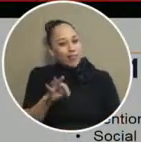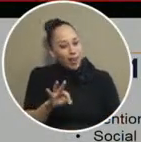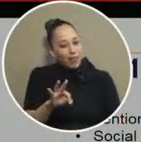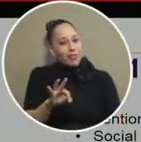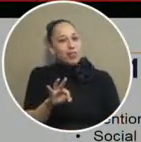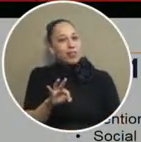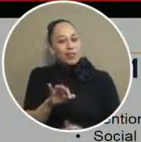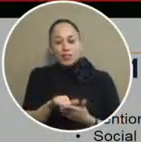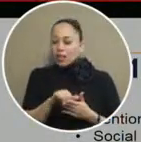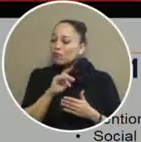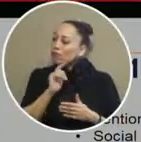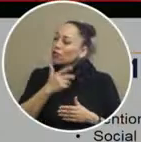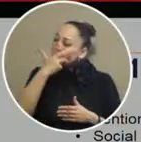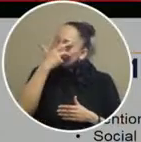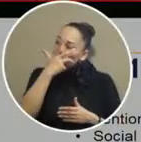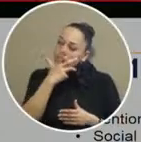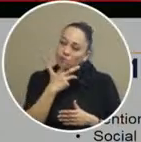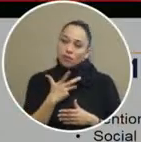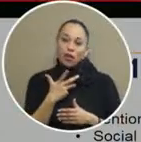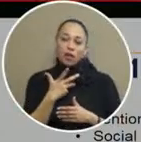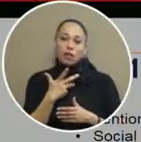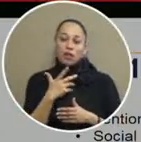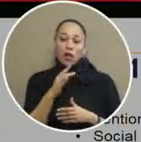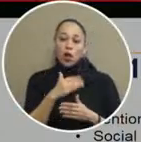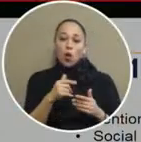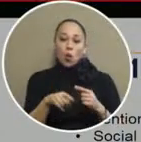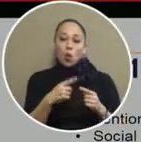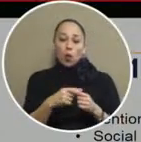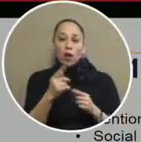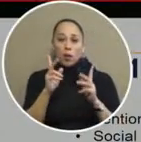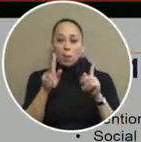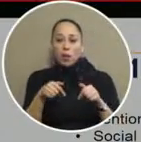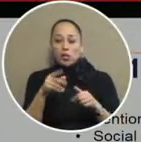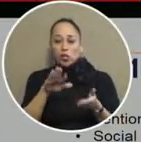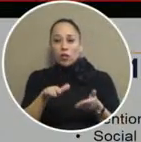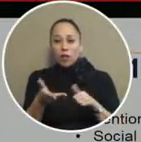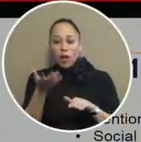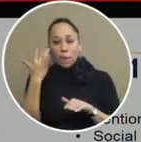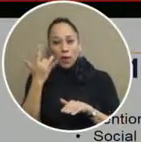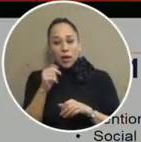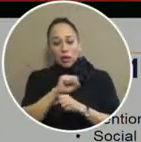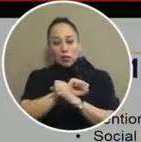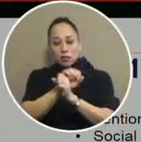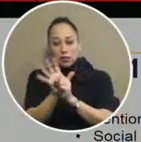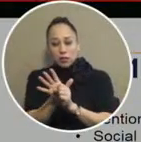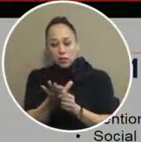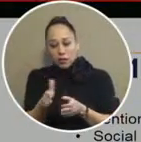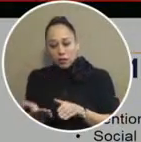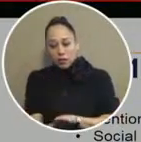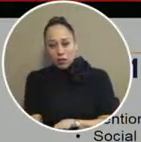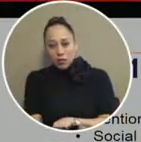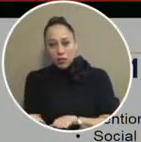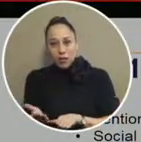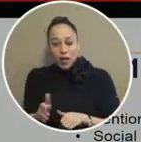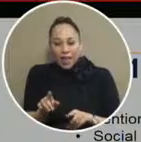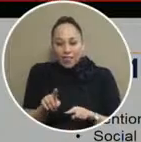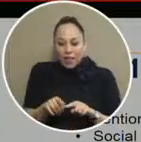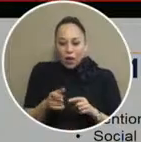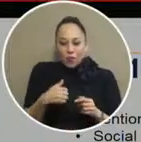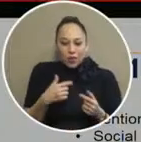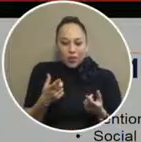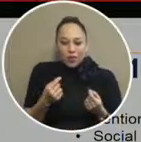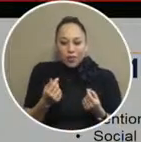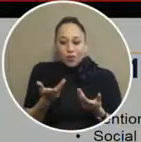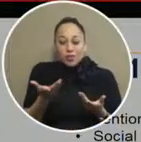is extremely sad to know when somebody dies of COVID-19, and it's something that we could have done